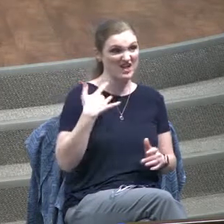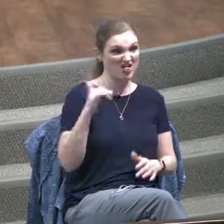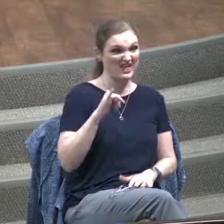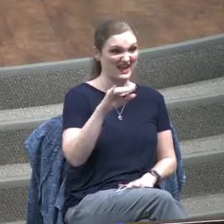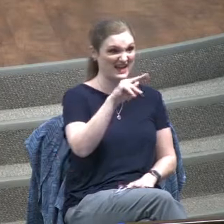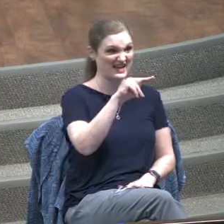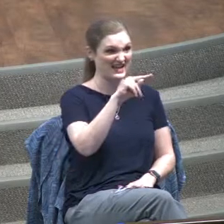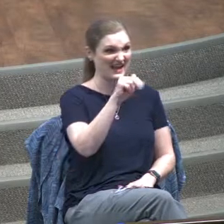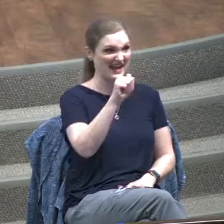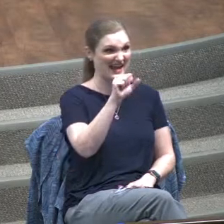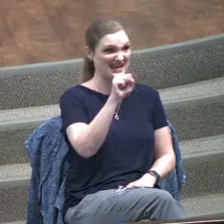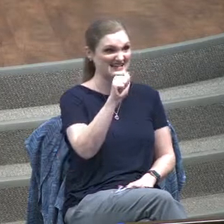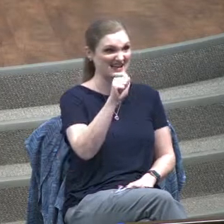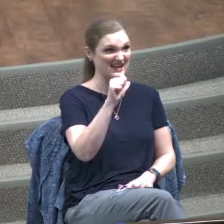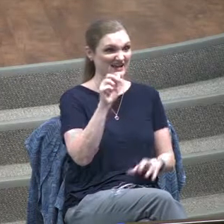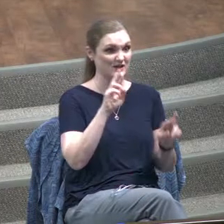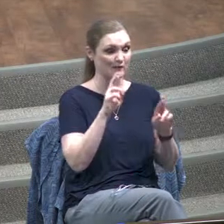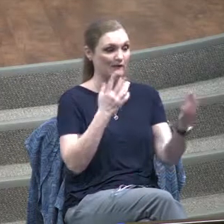off or something.